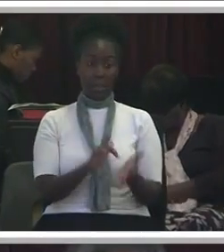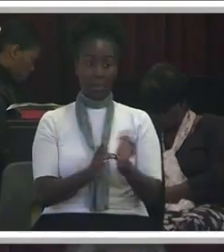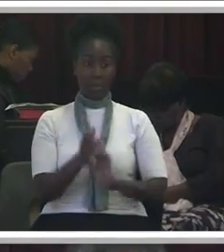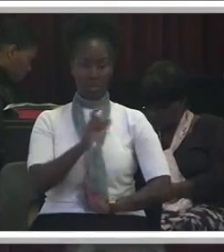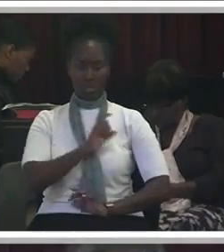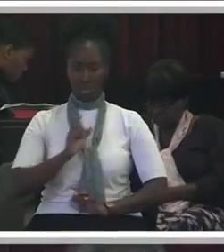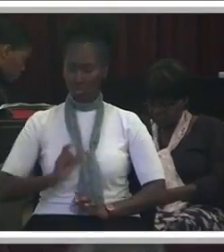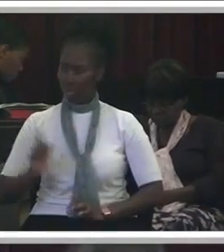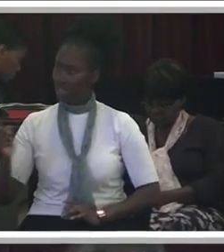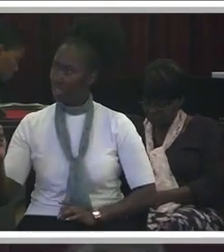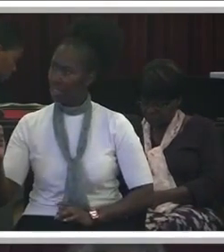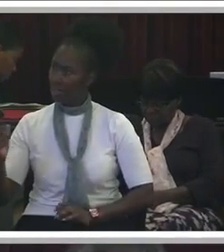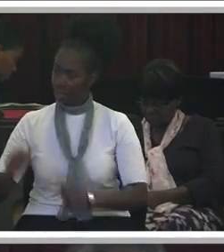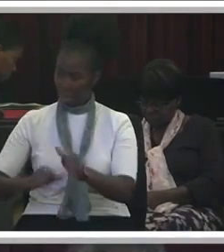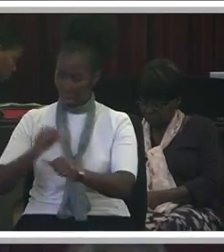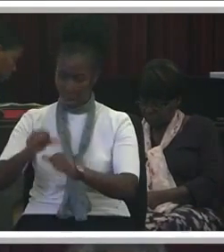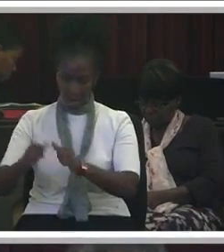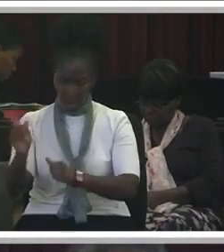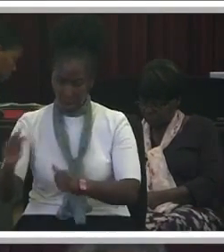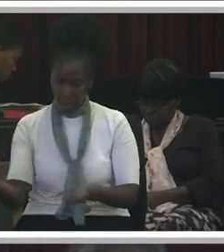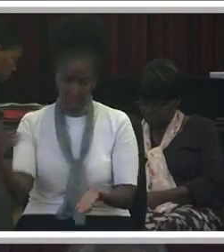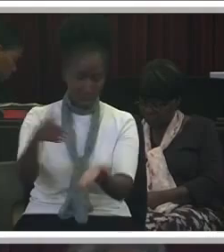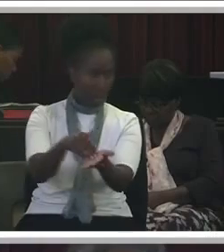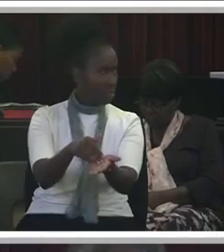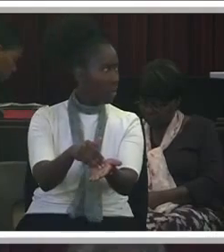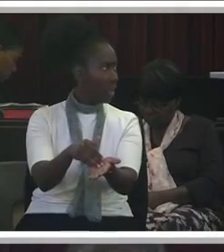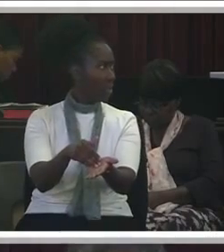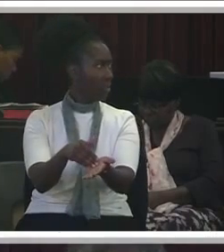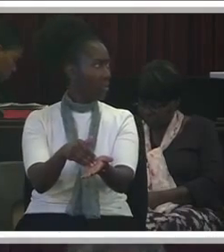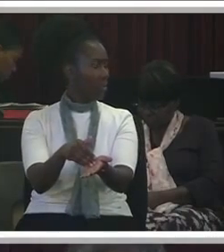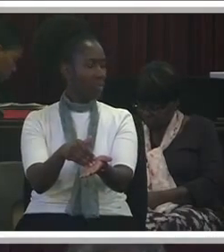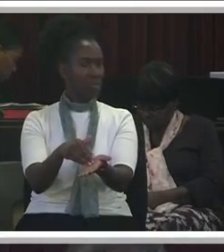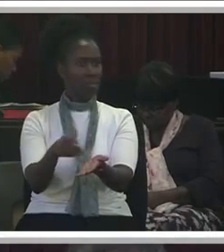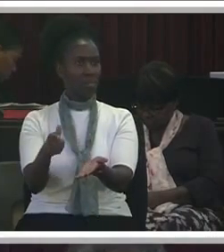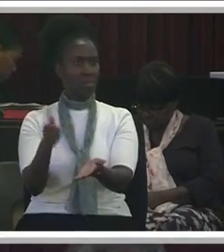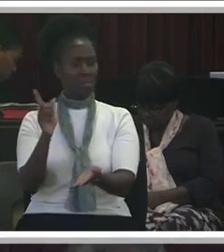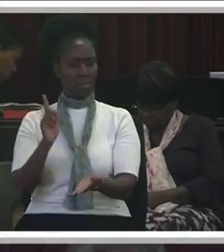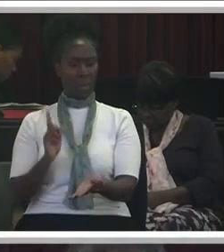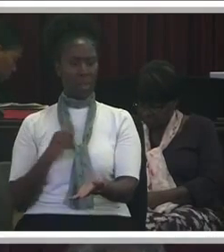after the people had arrived, and they were there and they were getting up to go, eat.